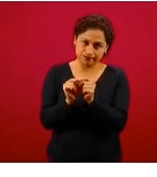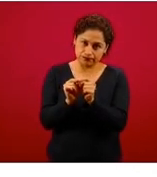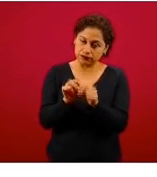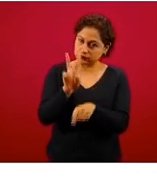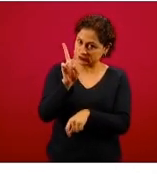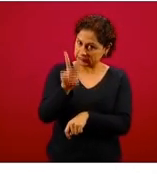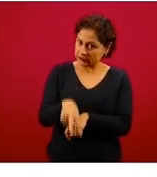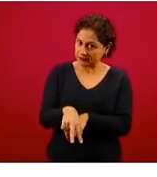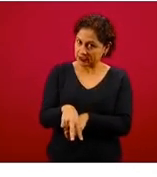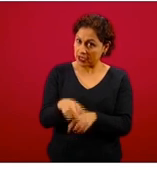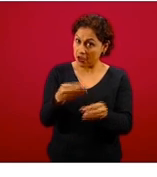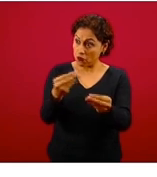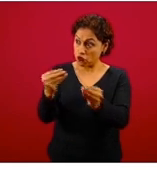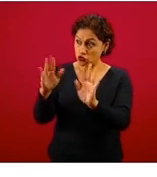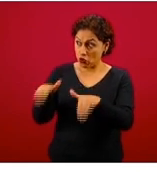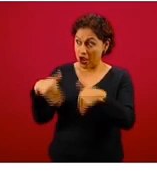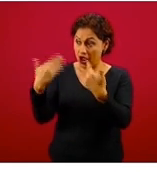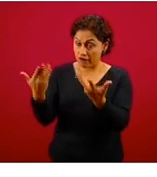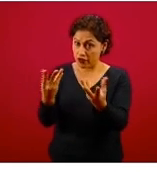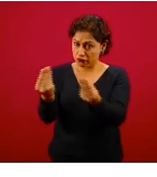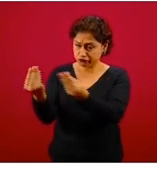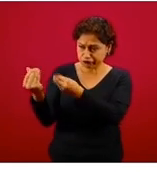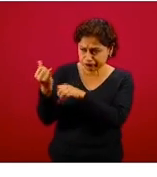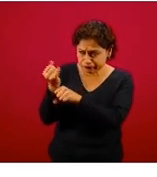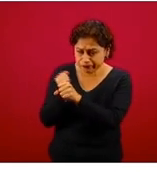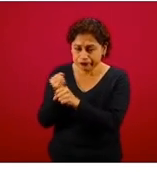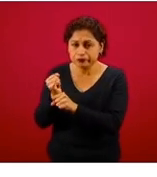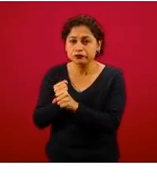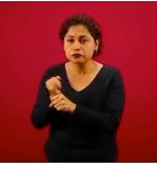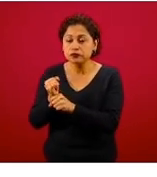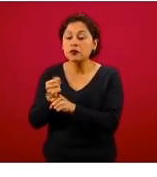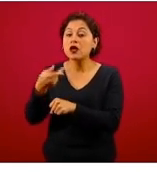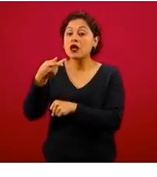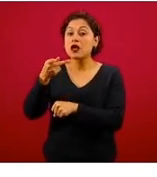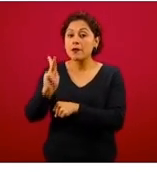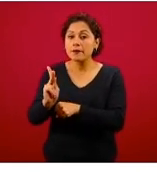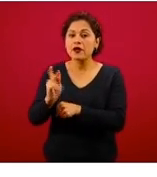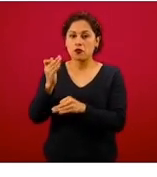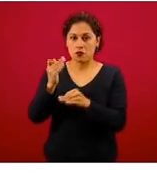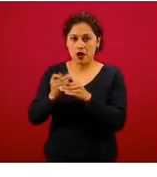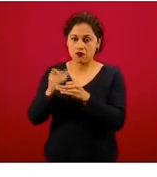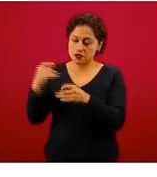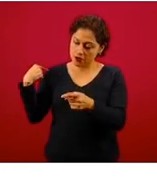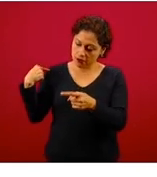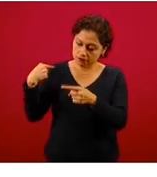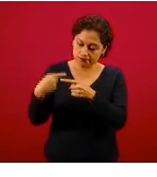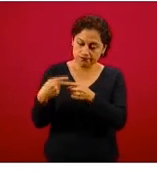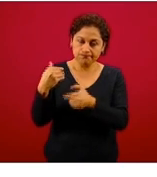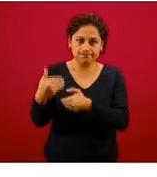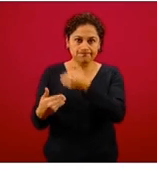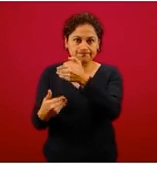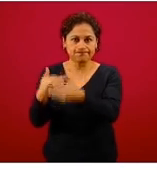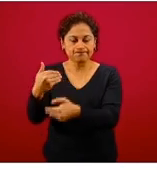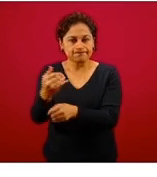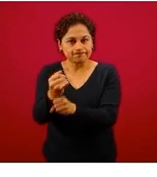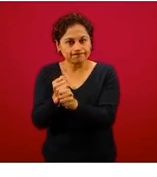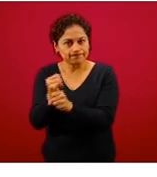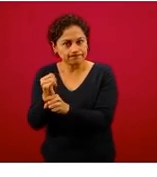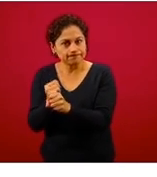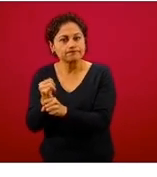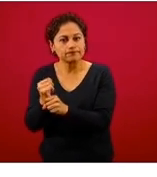within a few hours, and within even a day, this virus will have replicated by the millions in